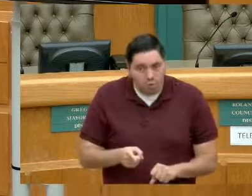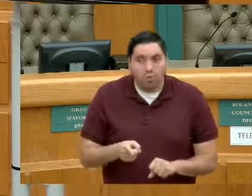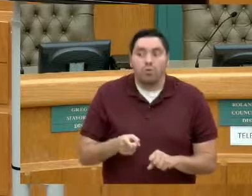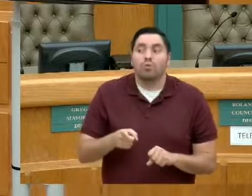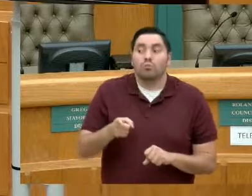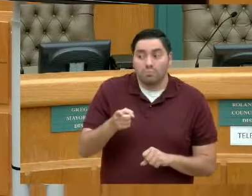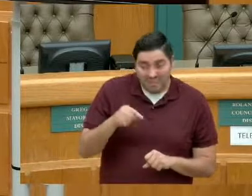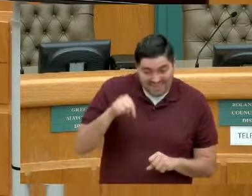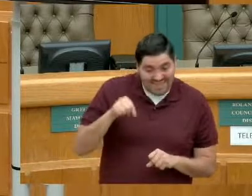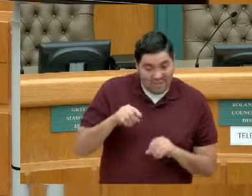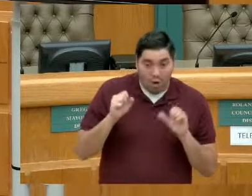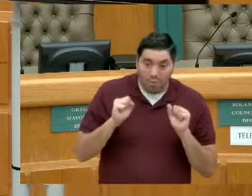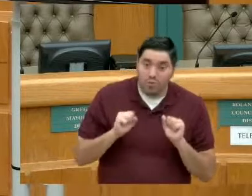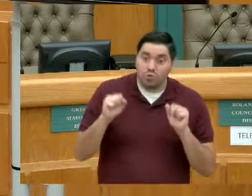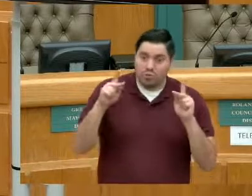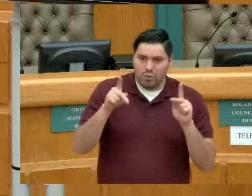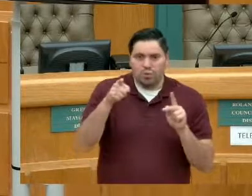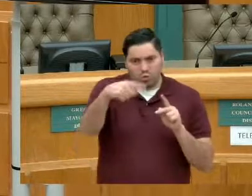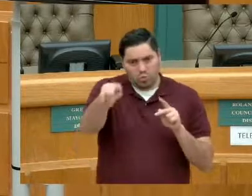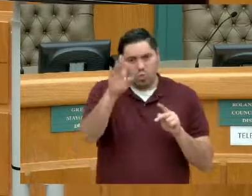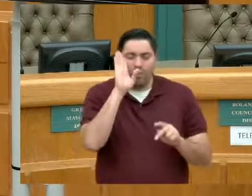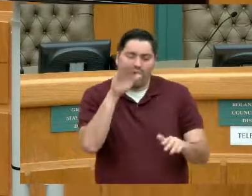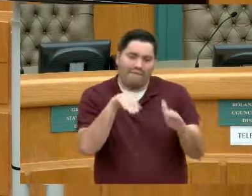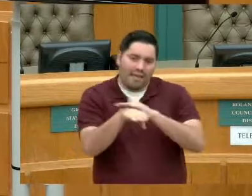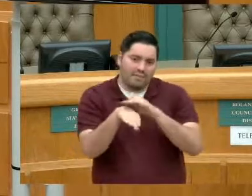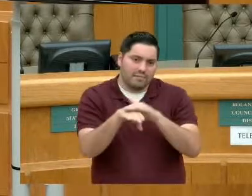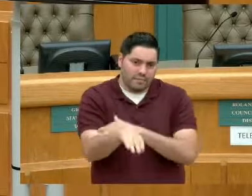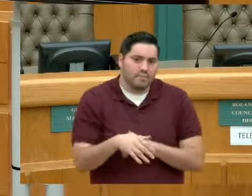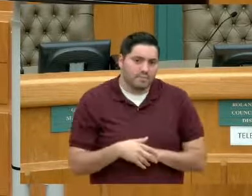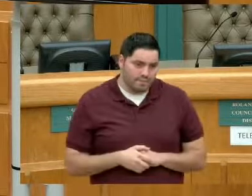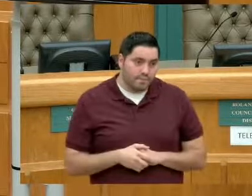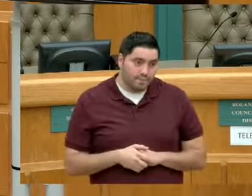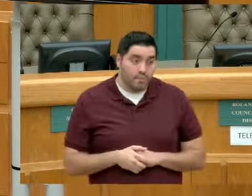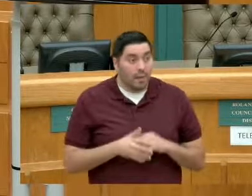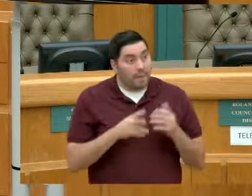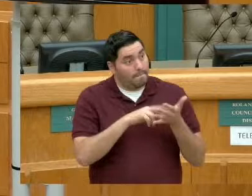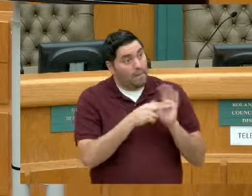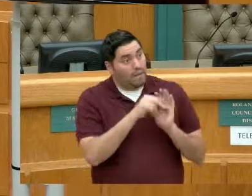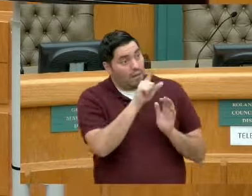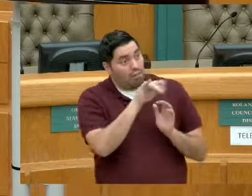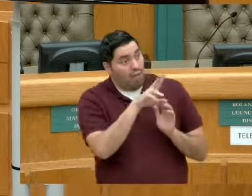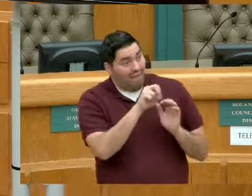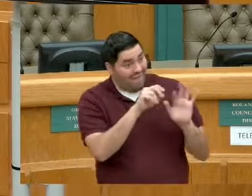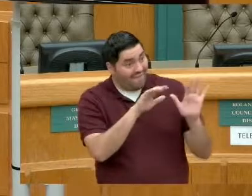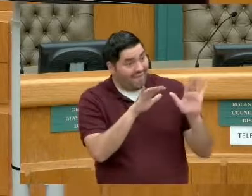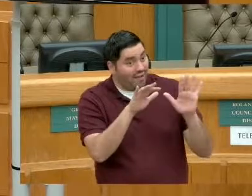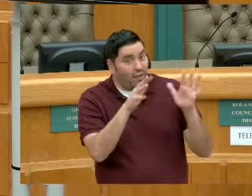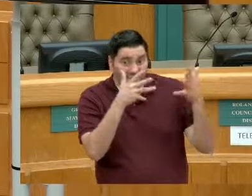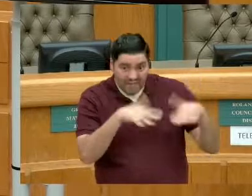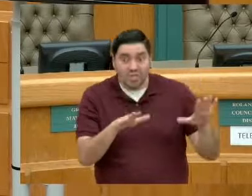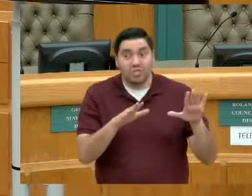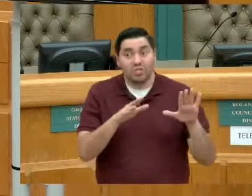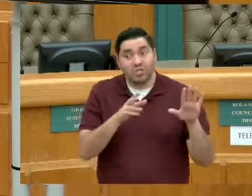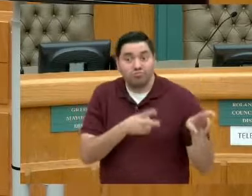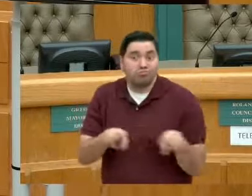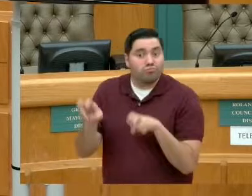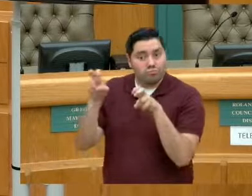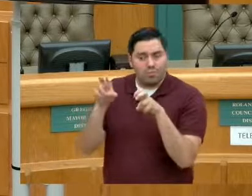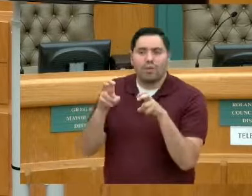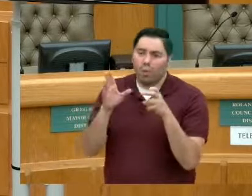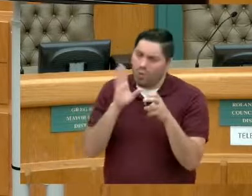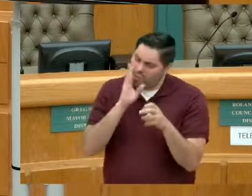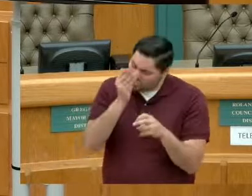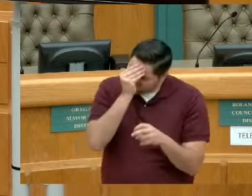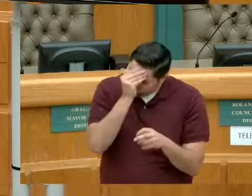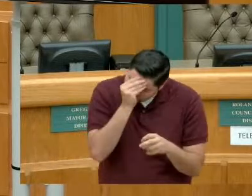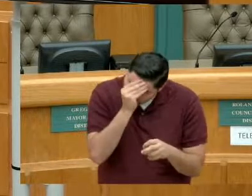this opportunity to have access to the webinar after the live version goes online. Again, the website